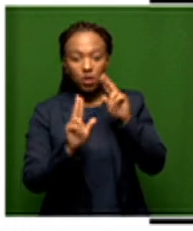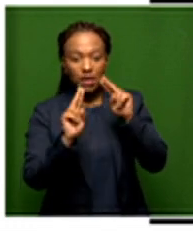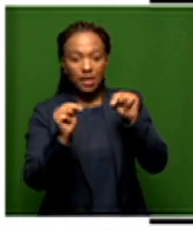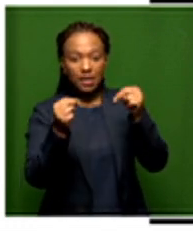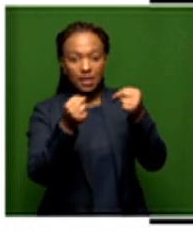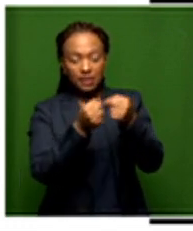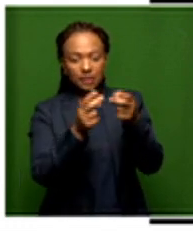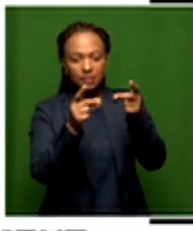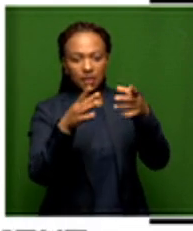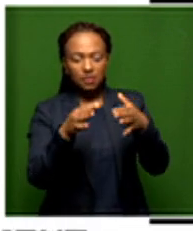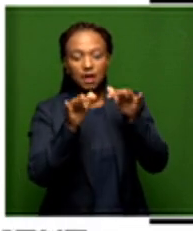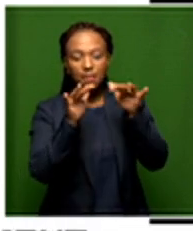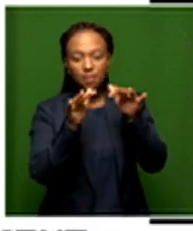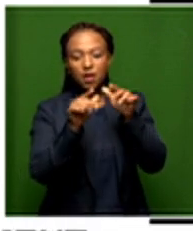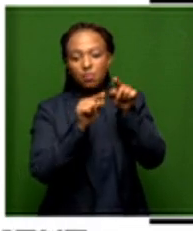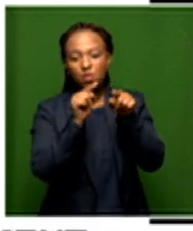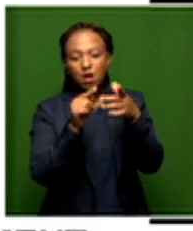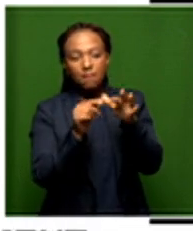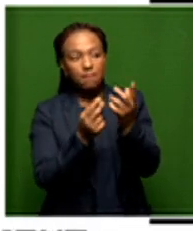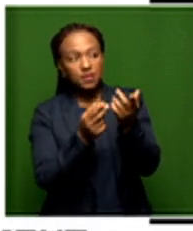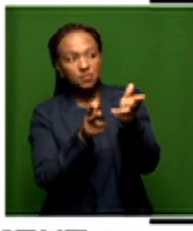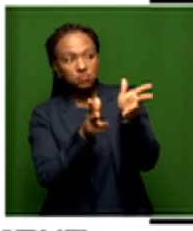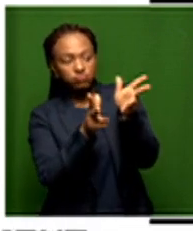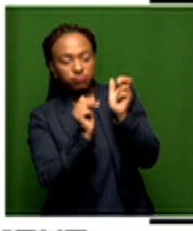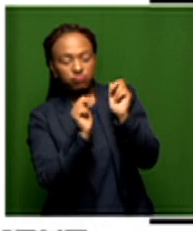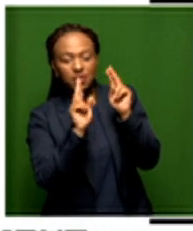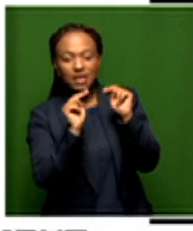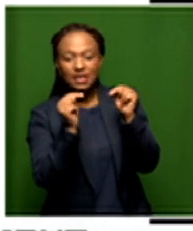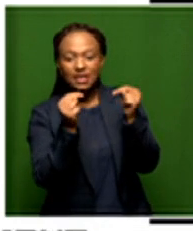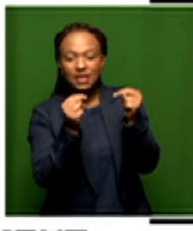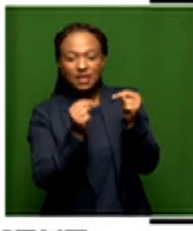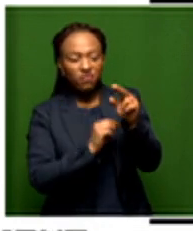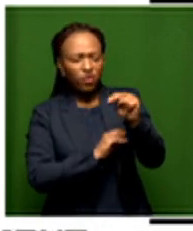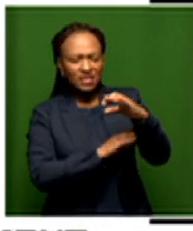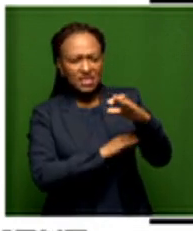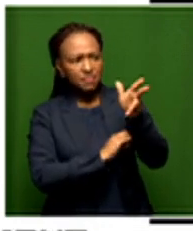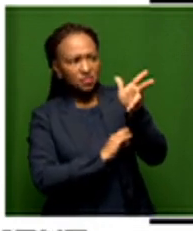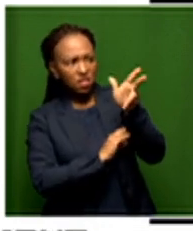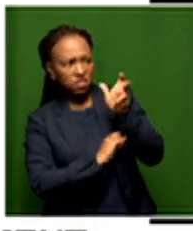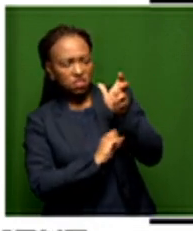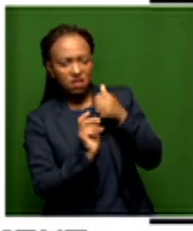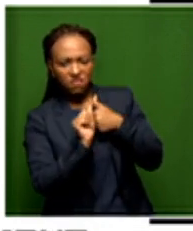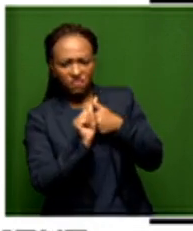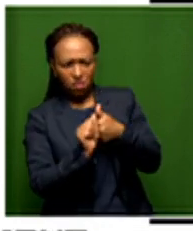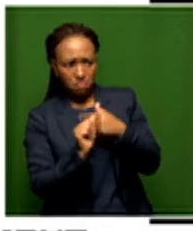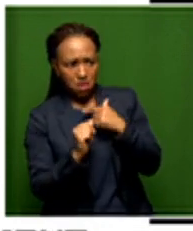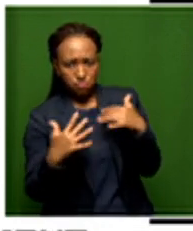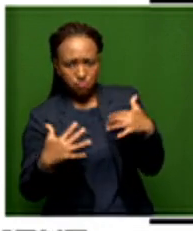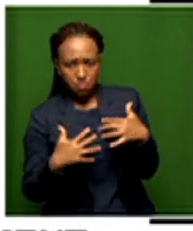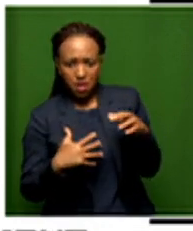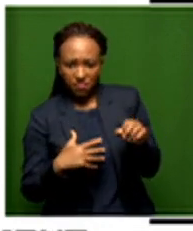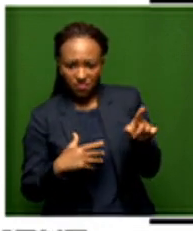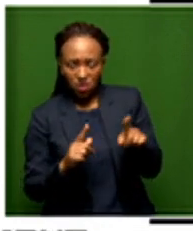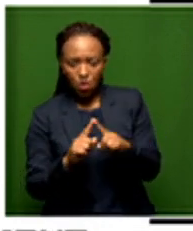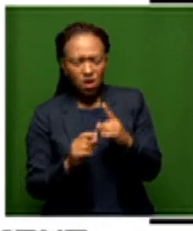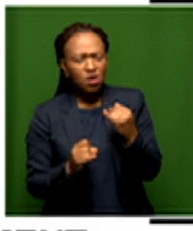Public Prosecutions should take her orders from the National Executive Committee of the African National Congress. You know, it would be